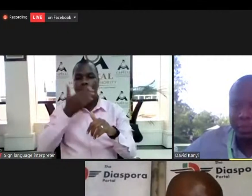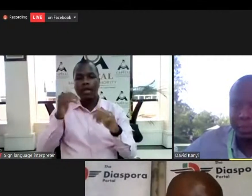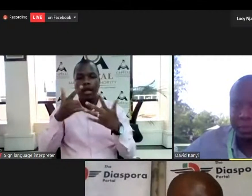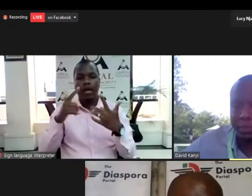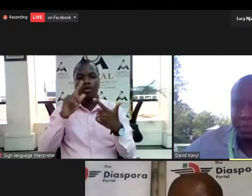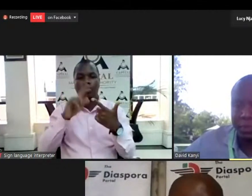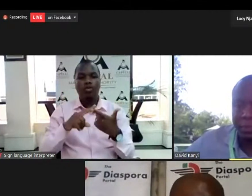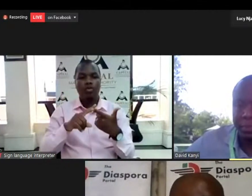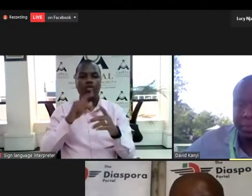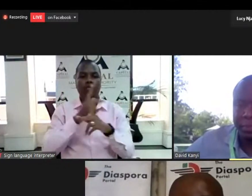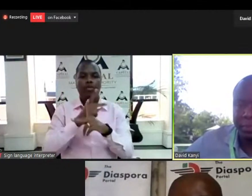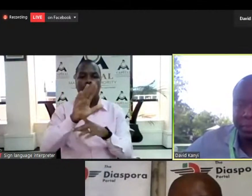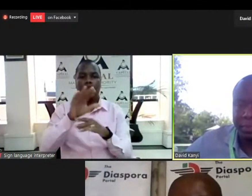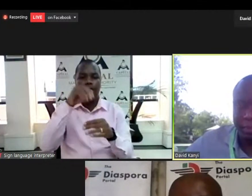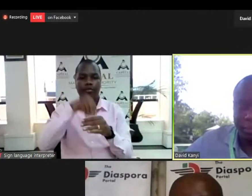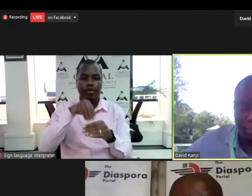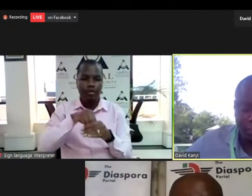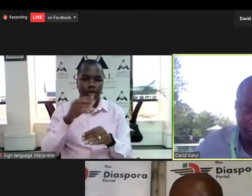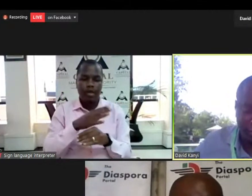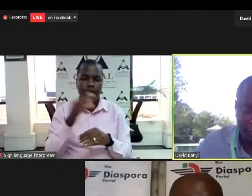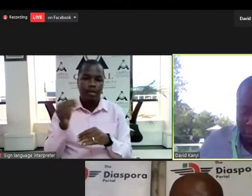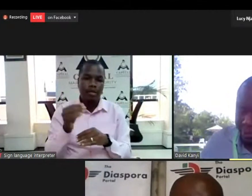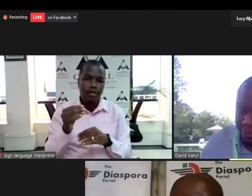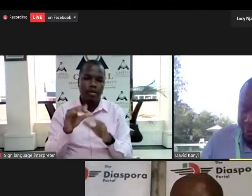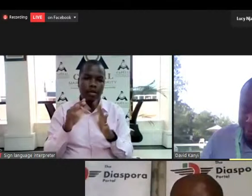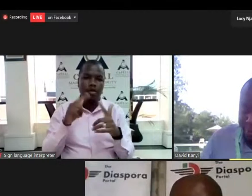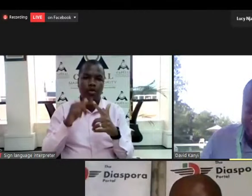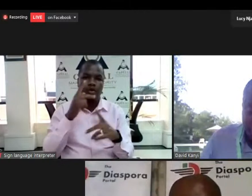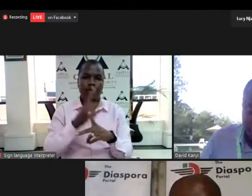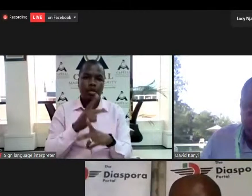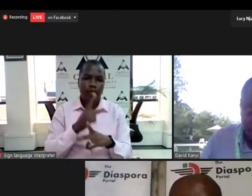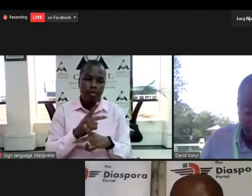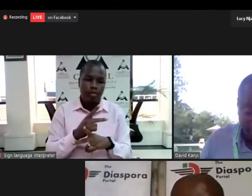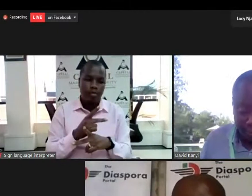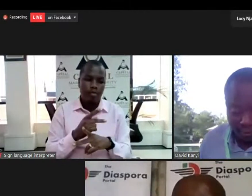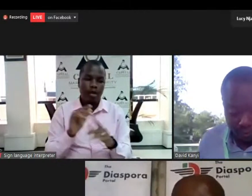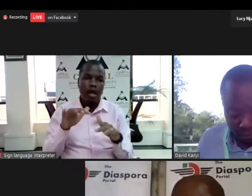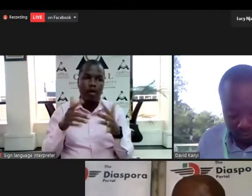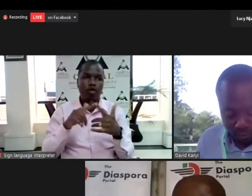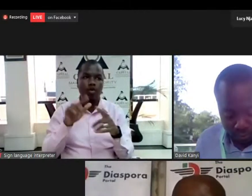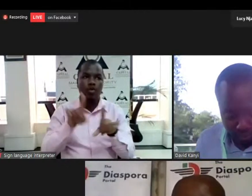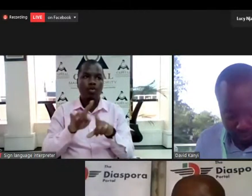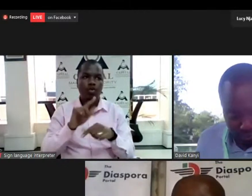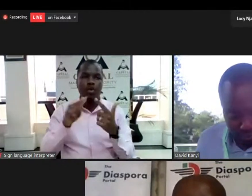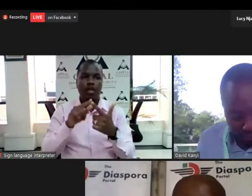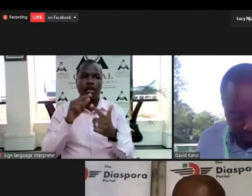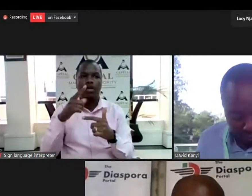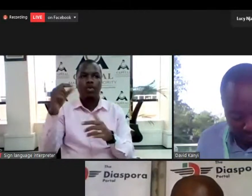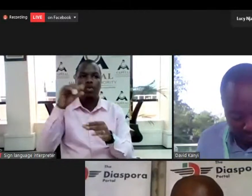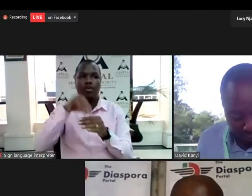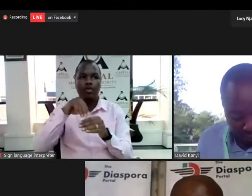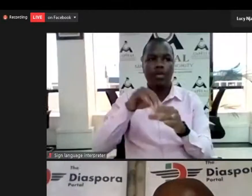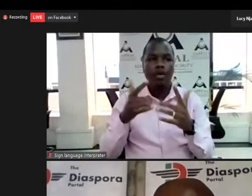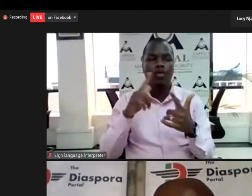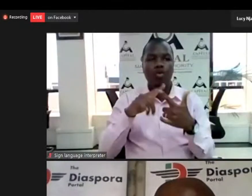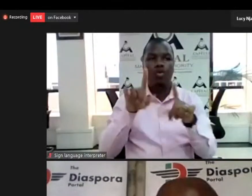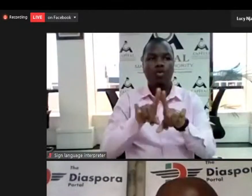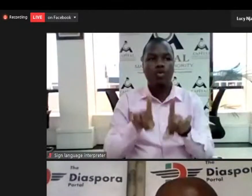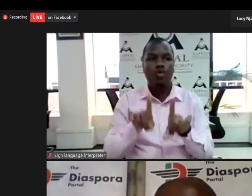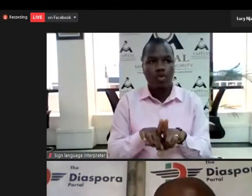to protect their investment, and how to also, when they are going to invest, how to